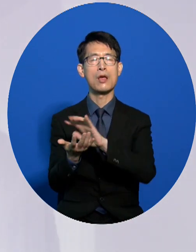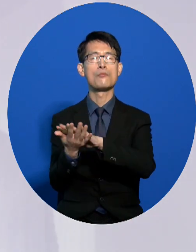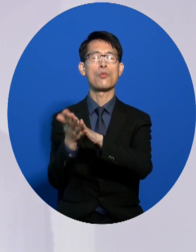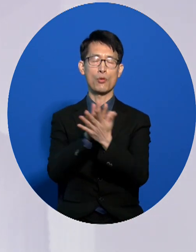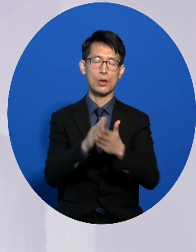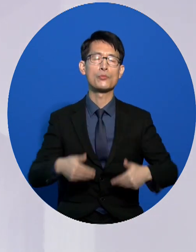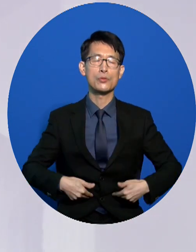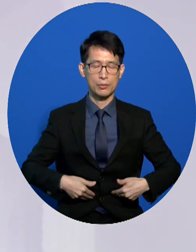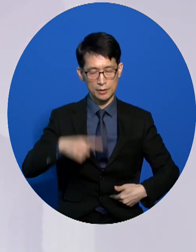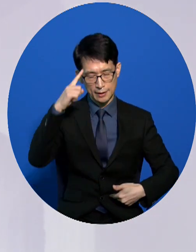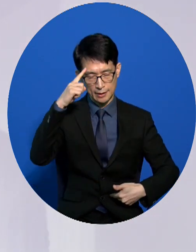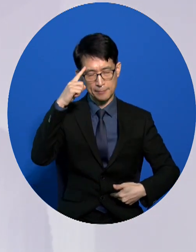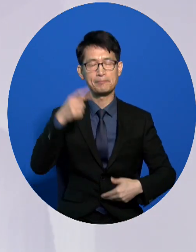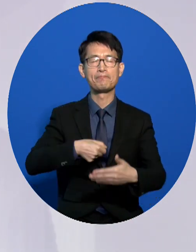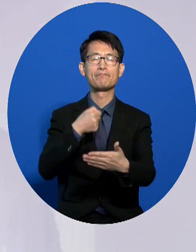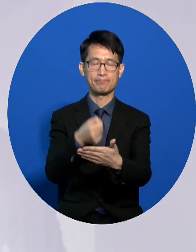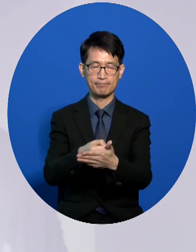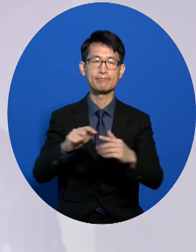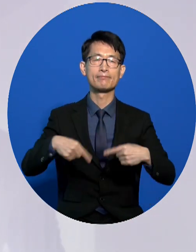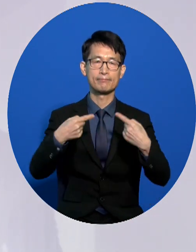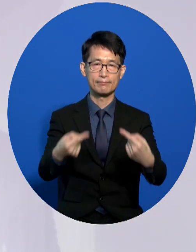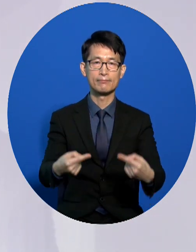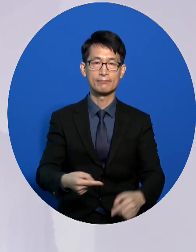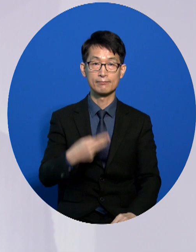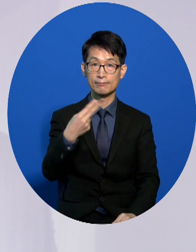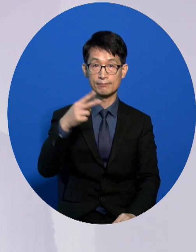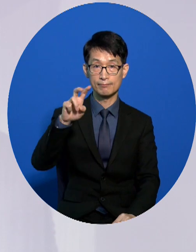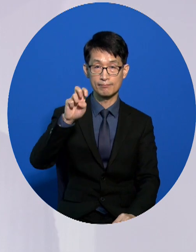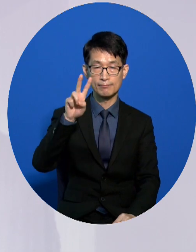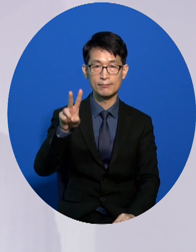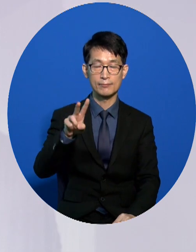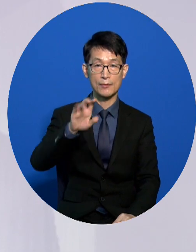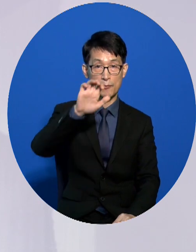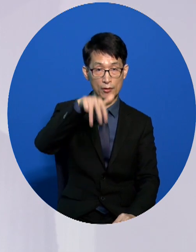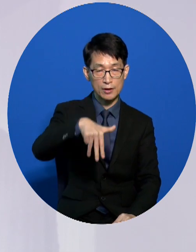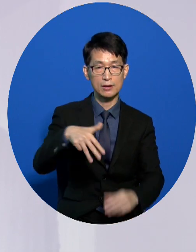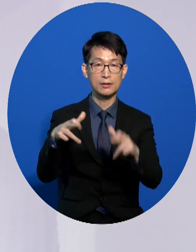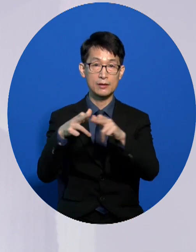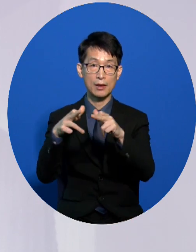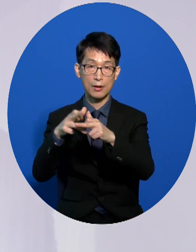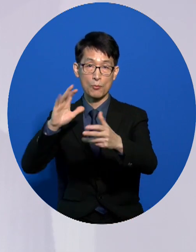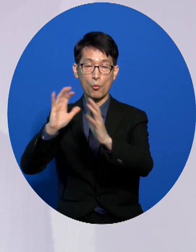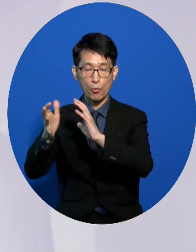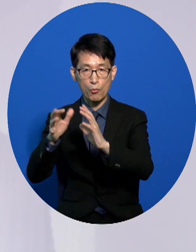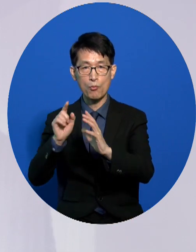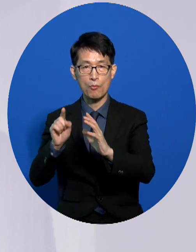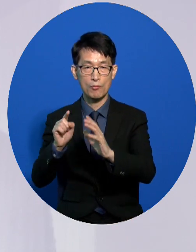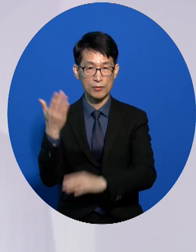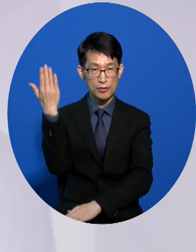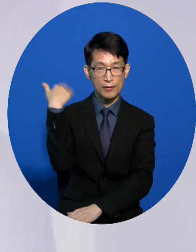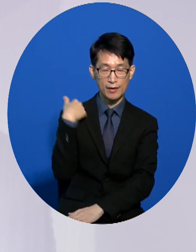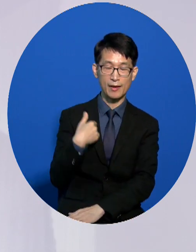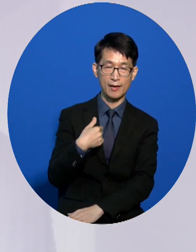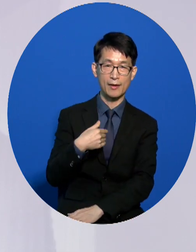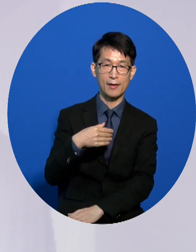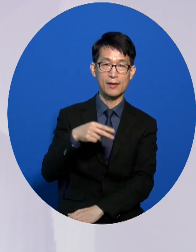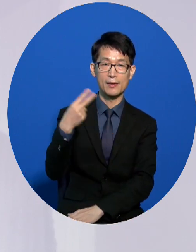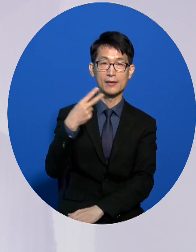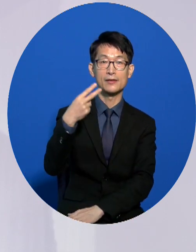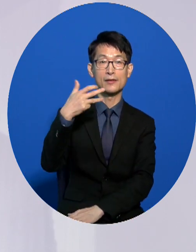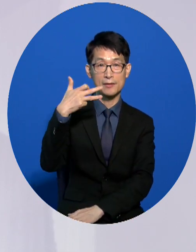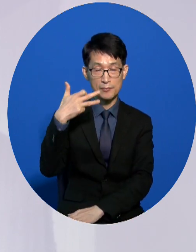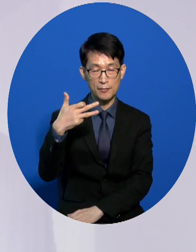are here at this roundtable discussion. The PyeongChang Disability Forum